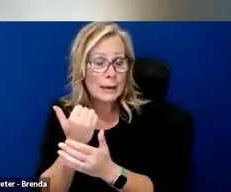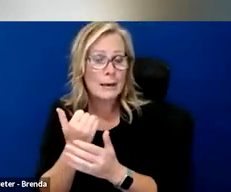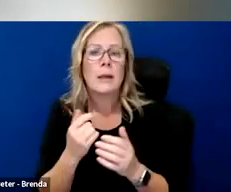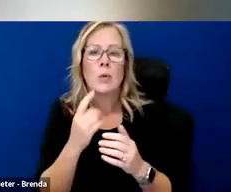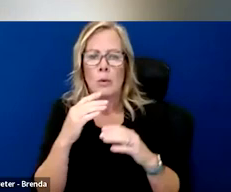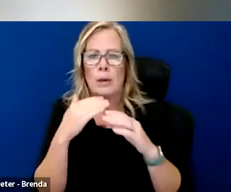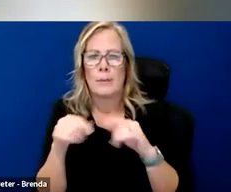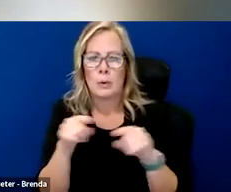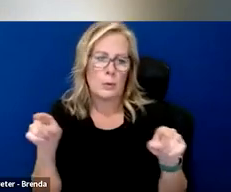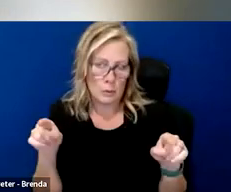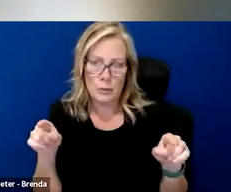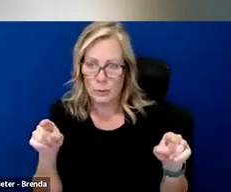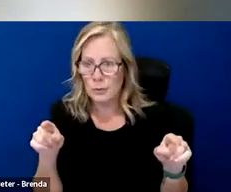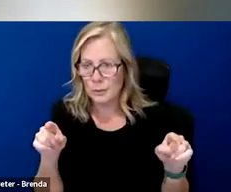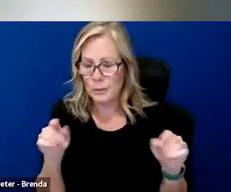for that prize.